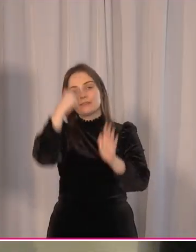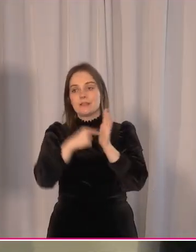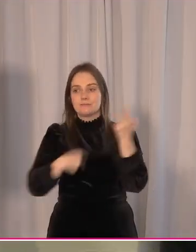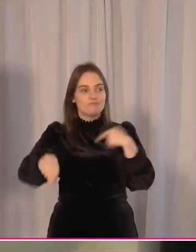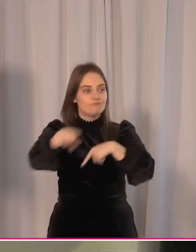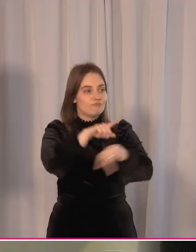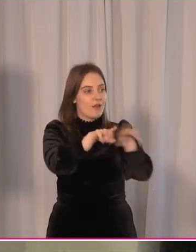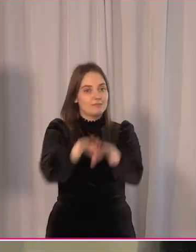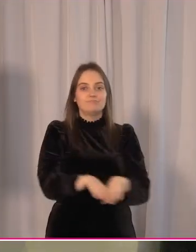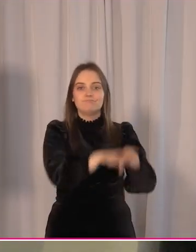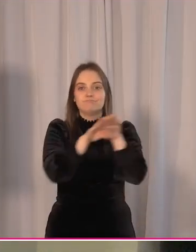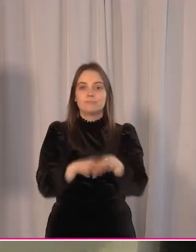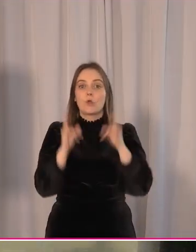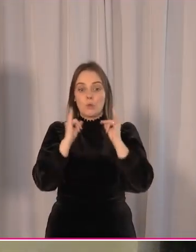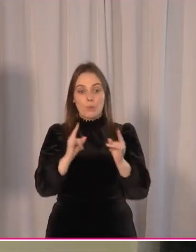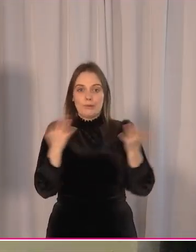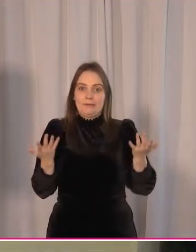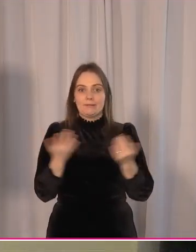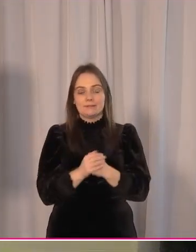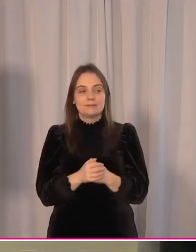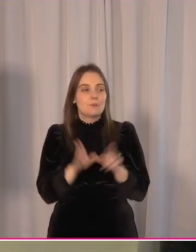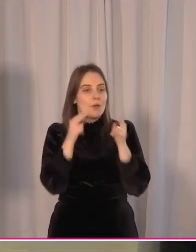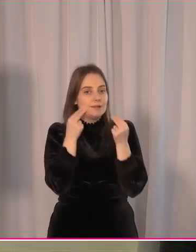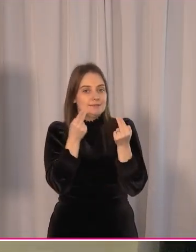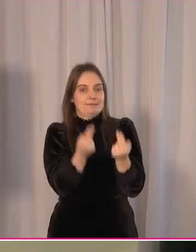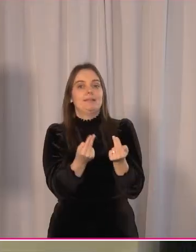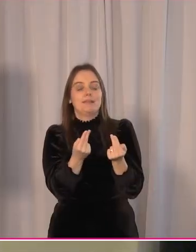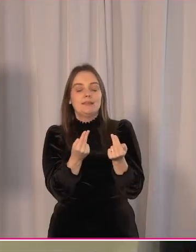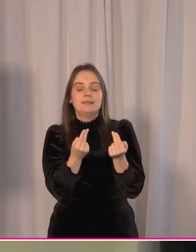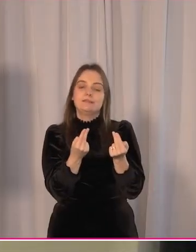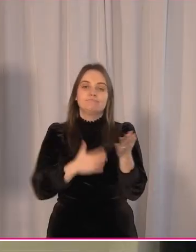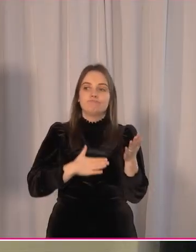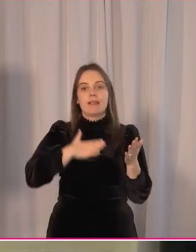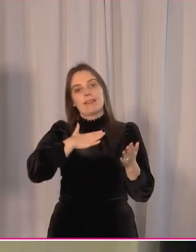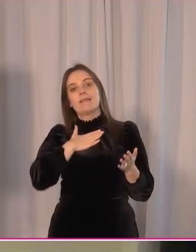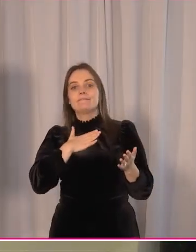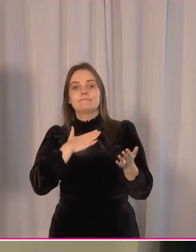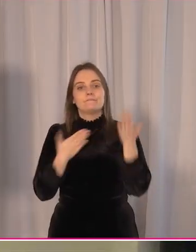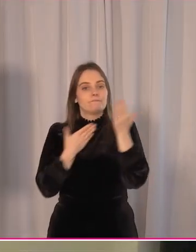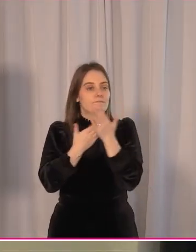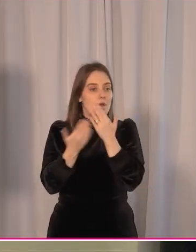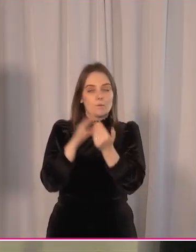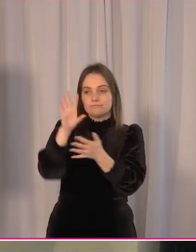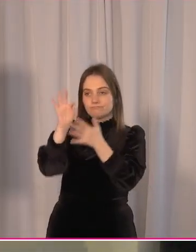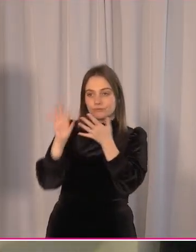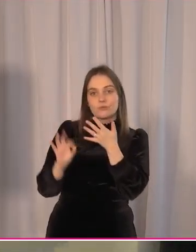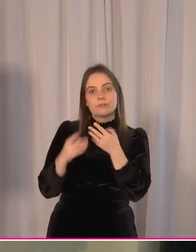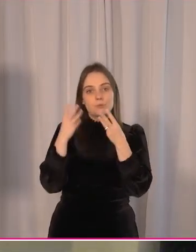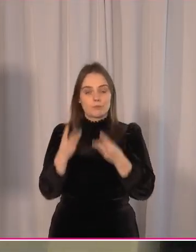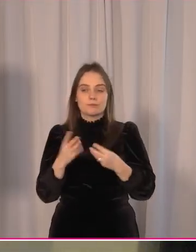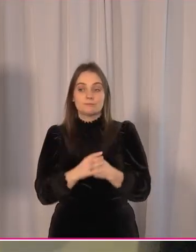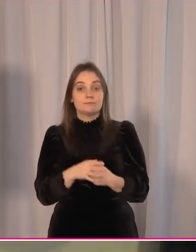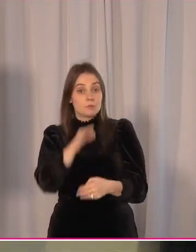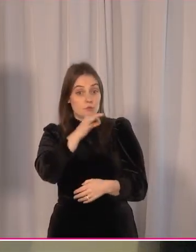all human after all, and we need to be able to live the life that we choose, and what's good for me. I think